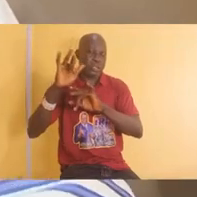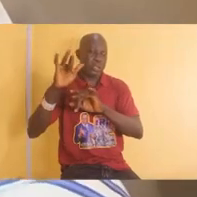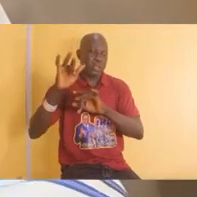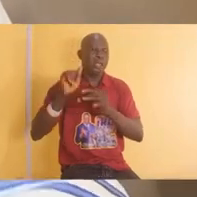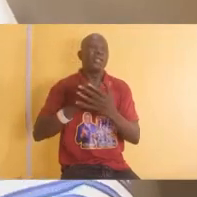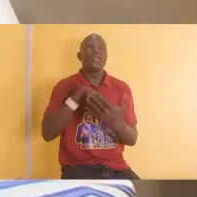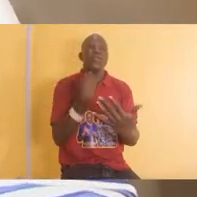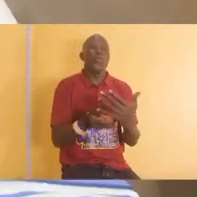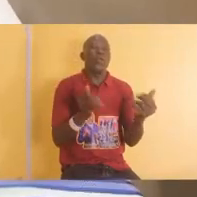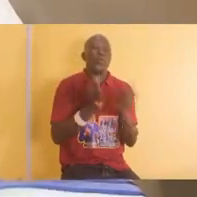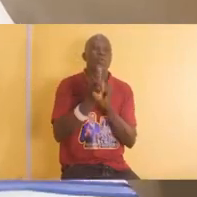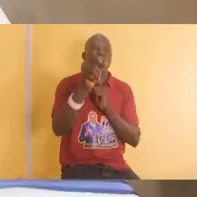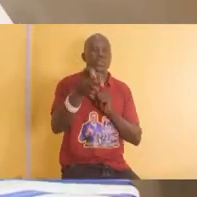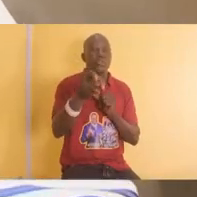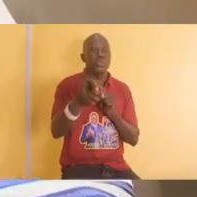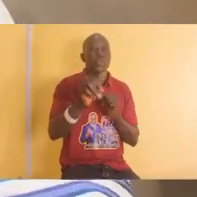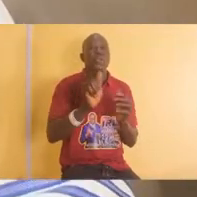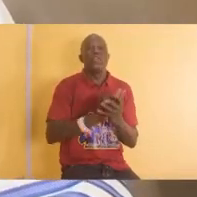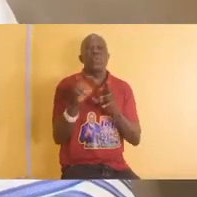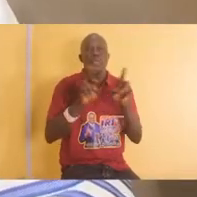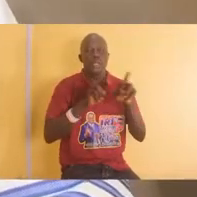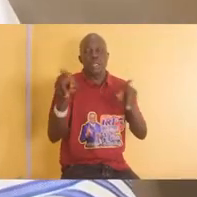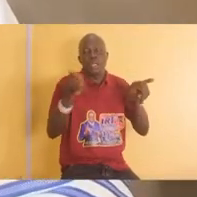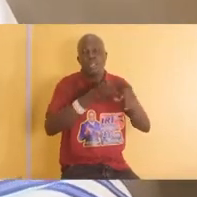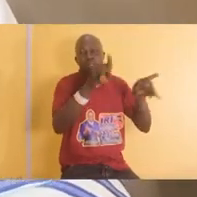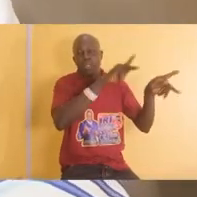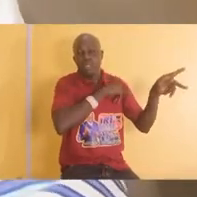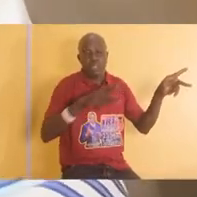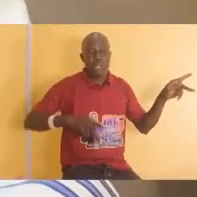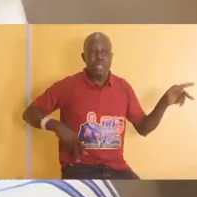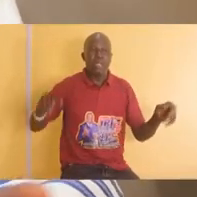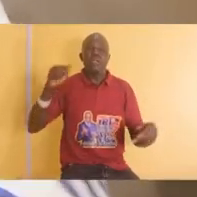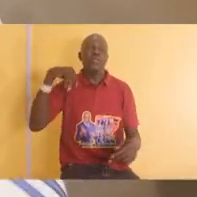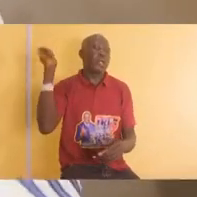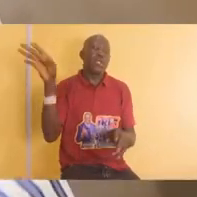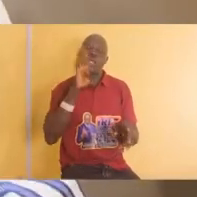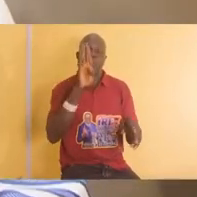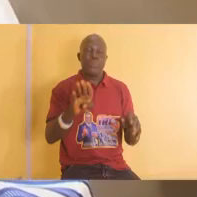Amen. It is not you reign as king. So you should be in